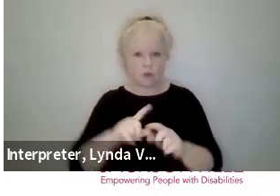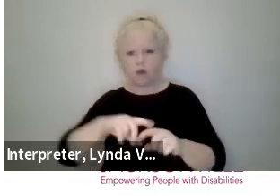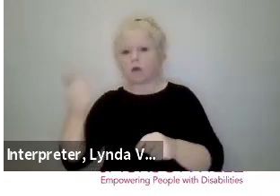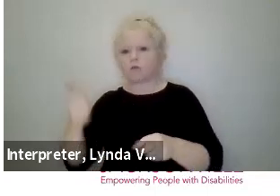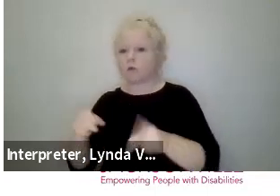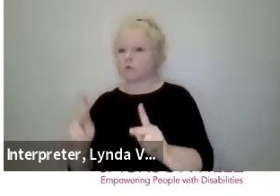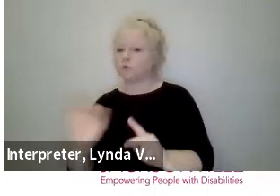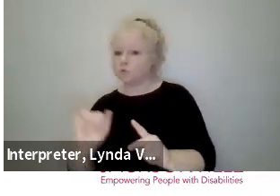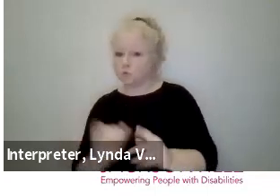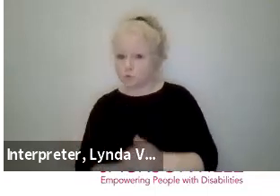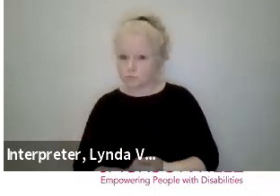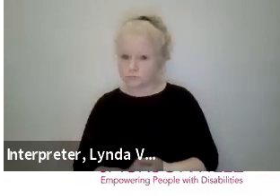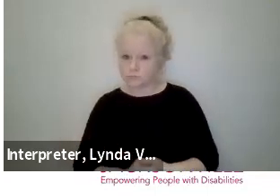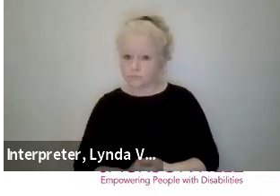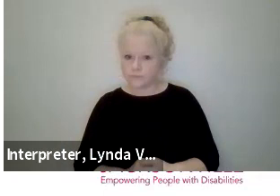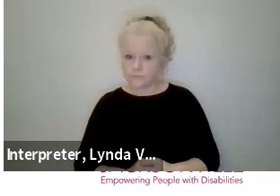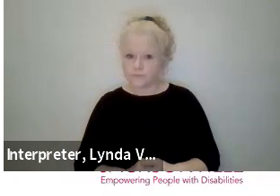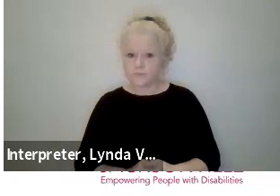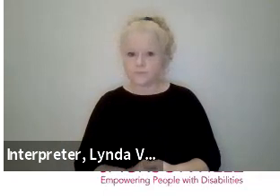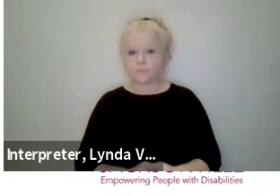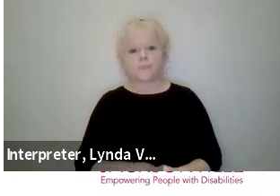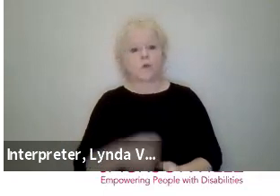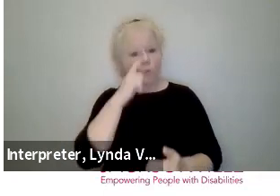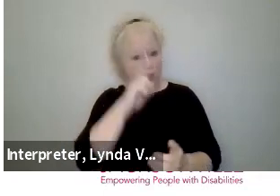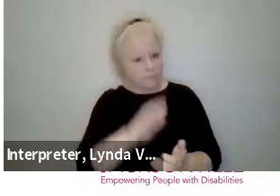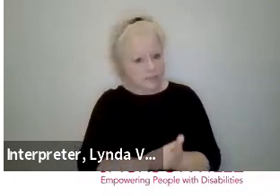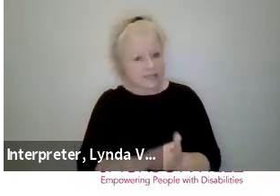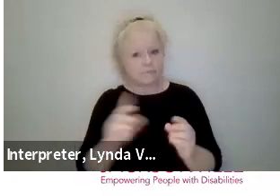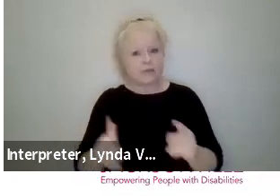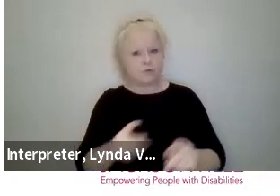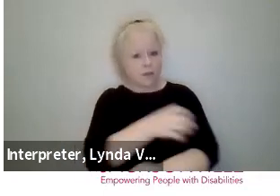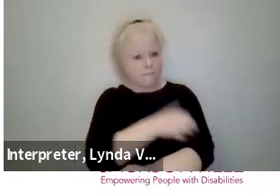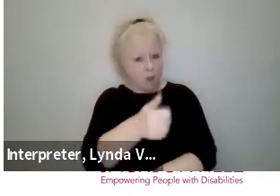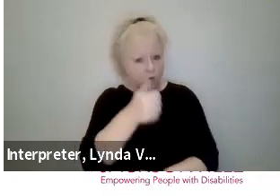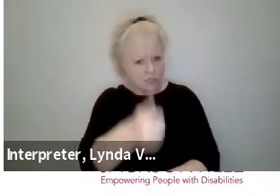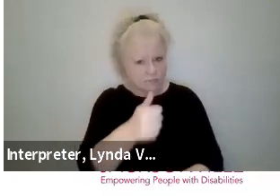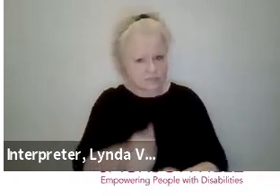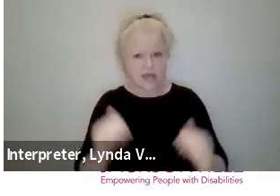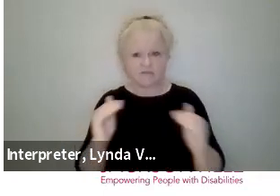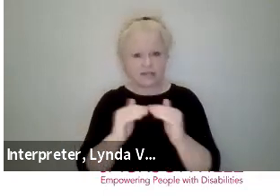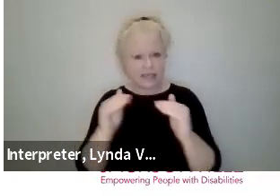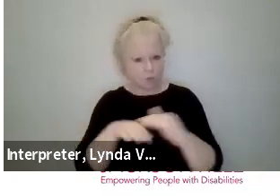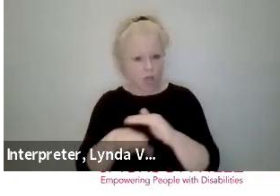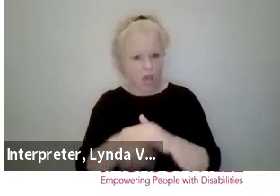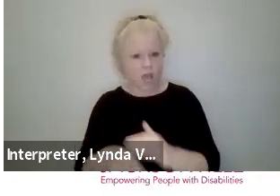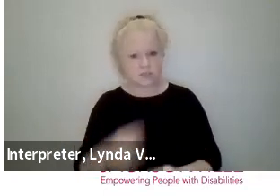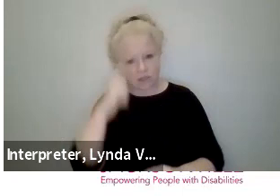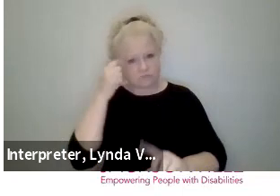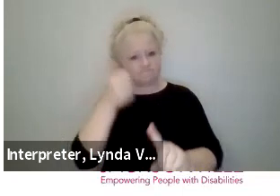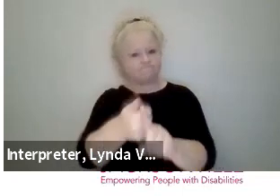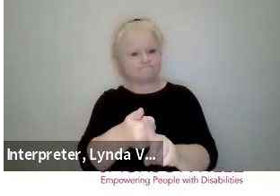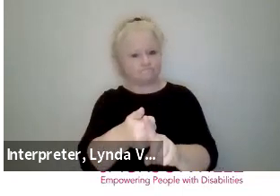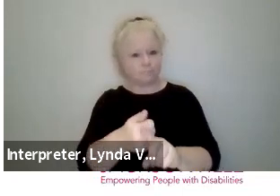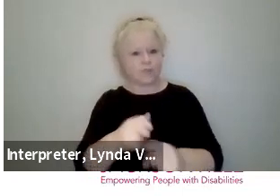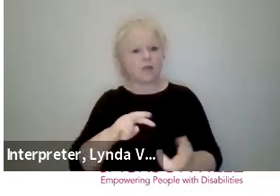opportunities. We believe in self-determination, self-empowerment, and equal access. So what that means is the